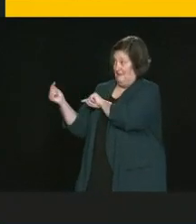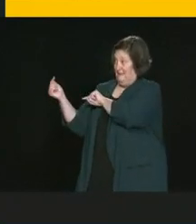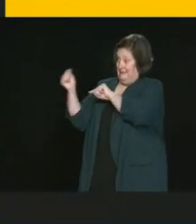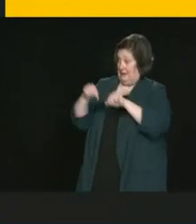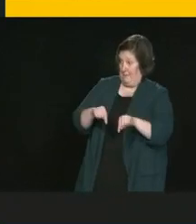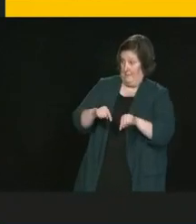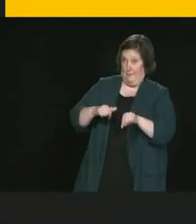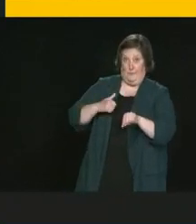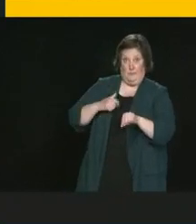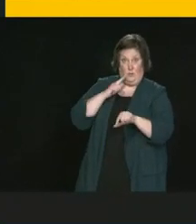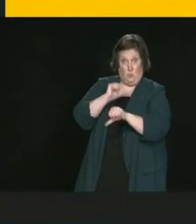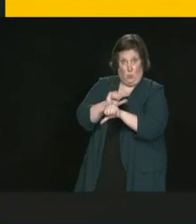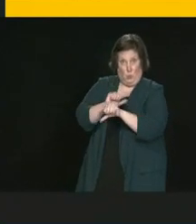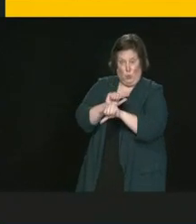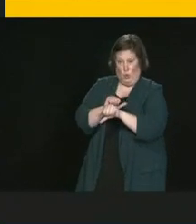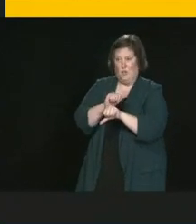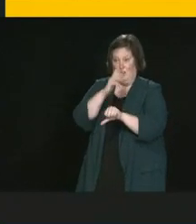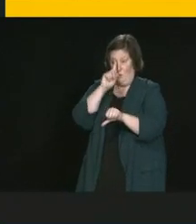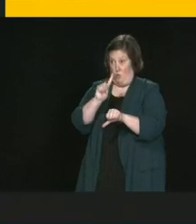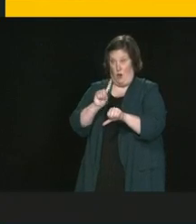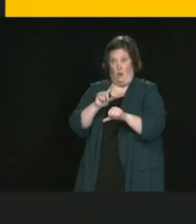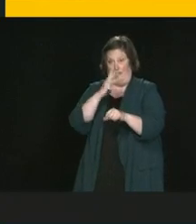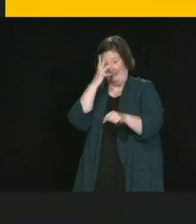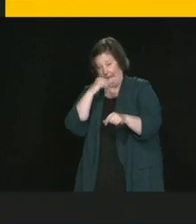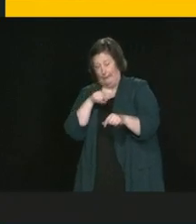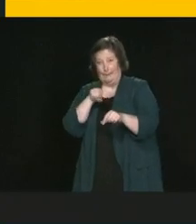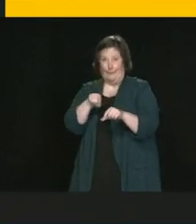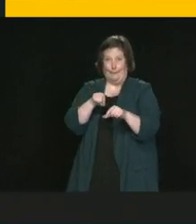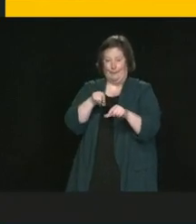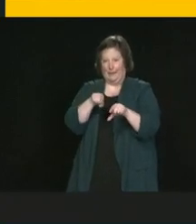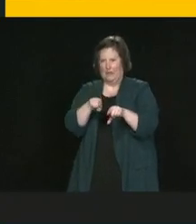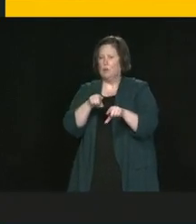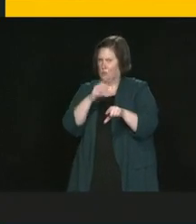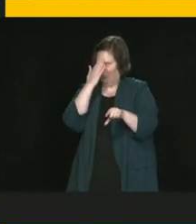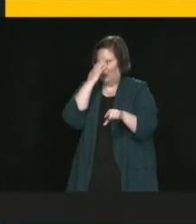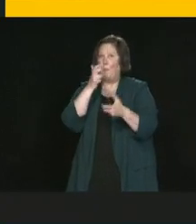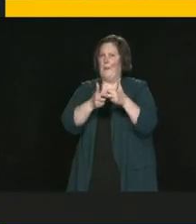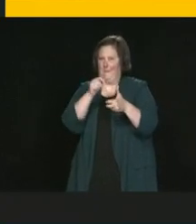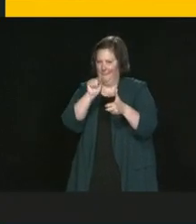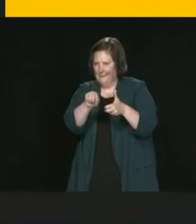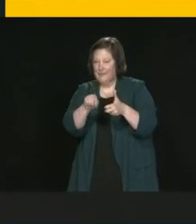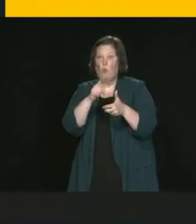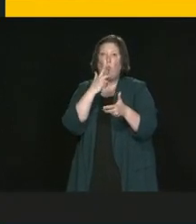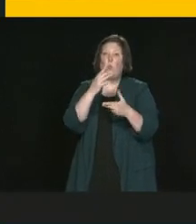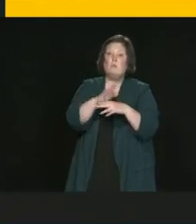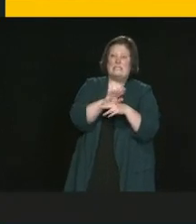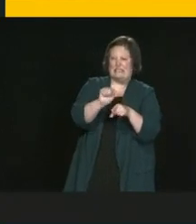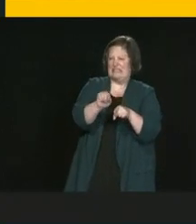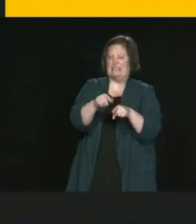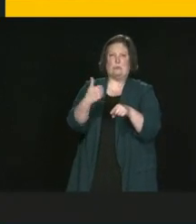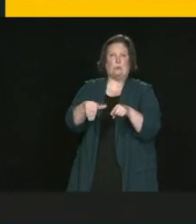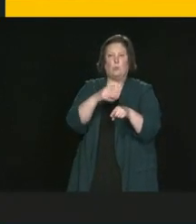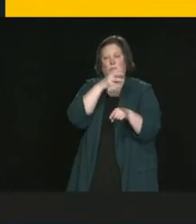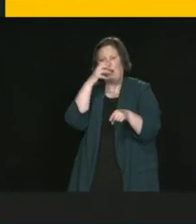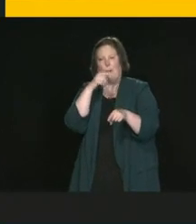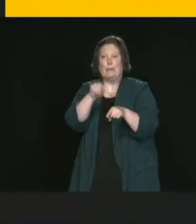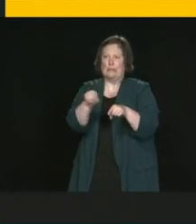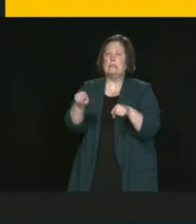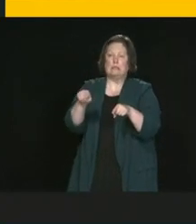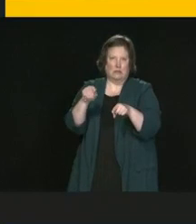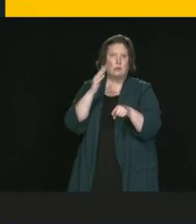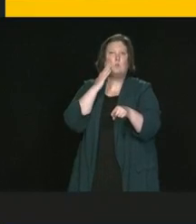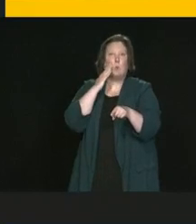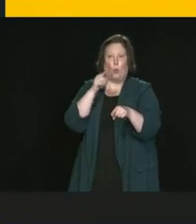tied individually to particular companies or employers to various challenges around